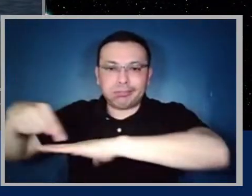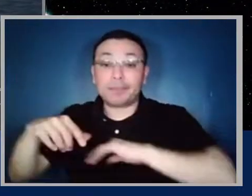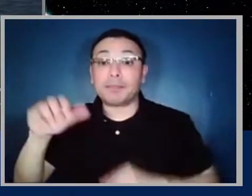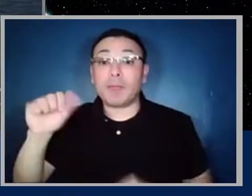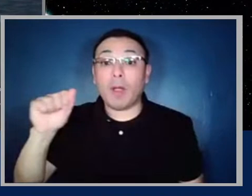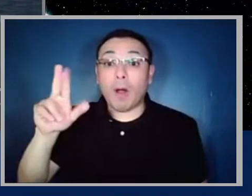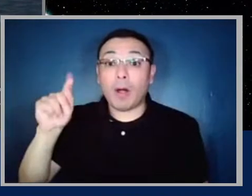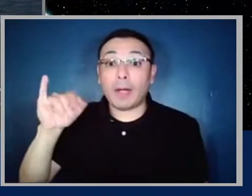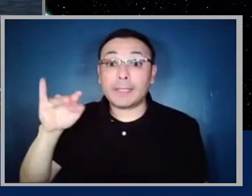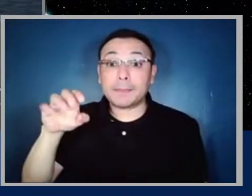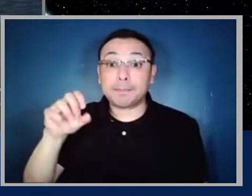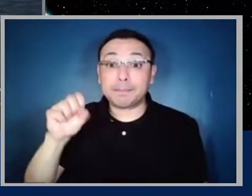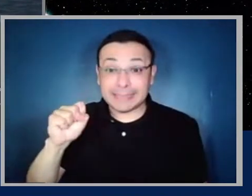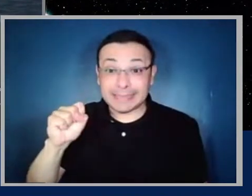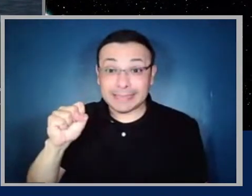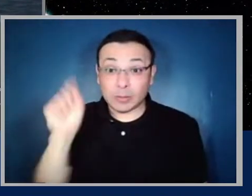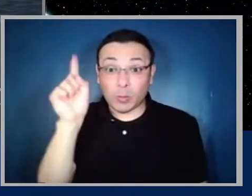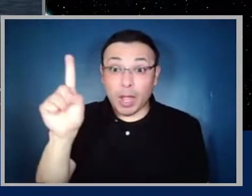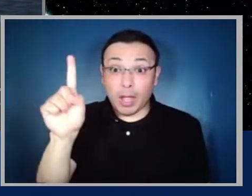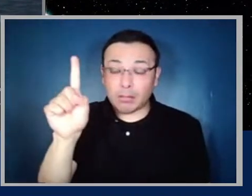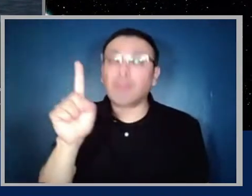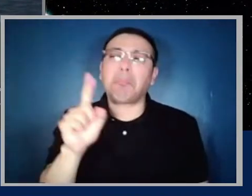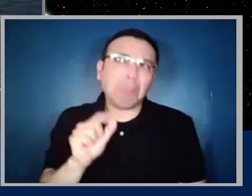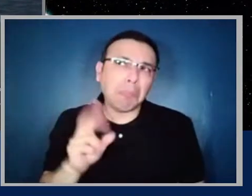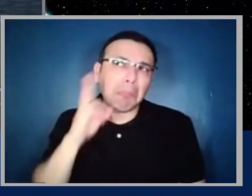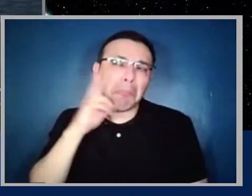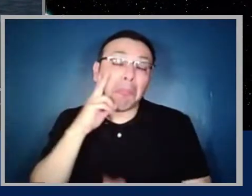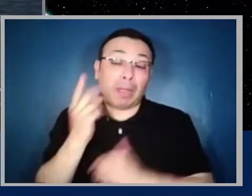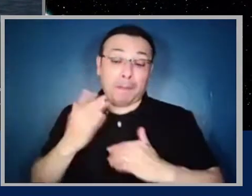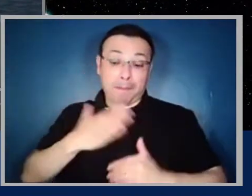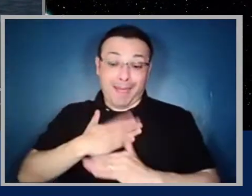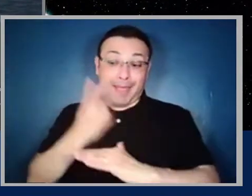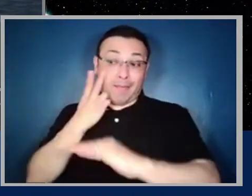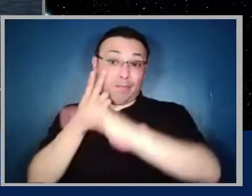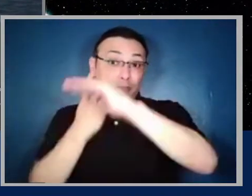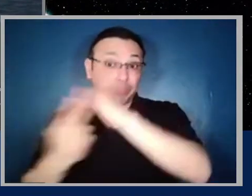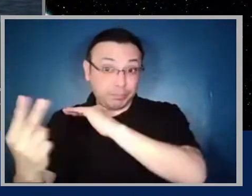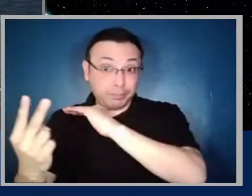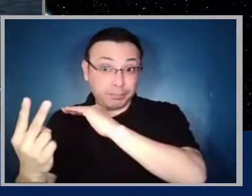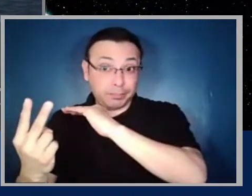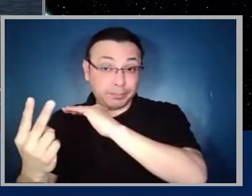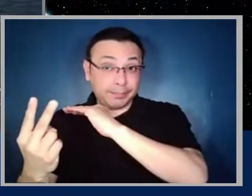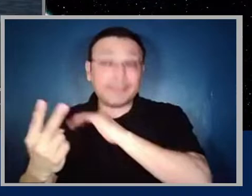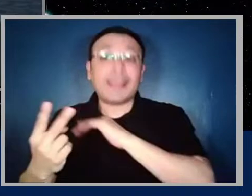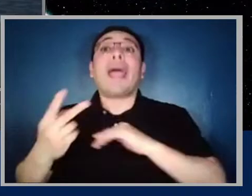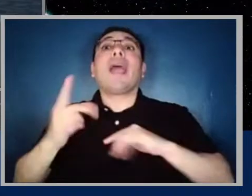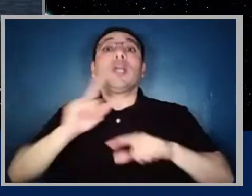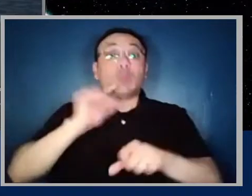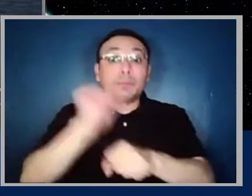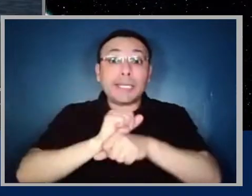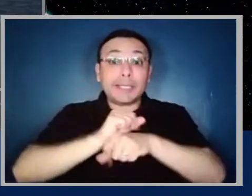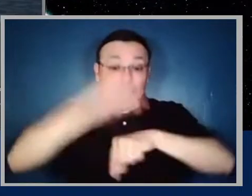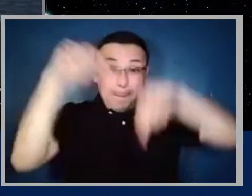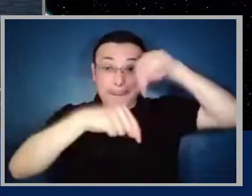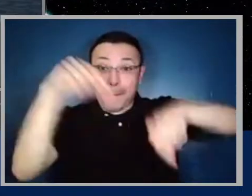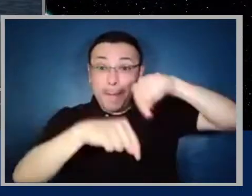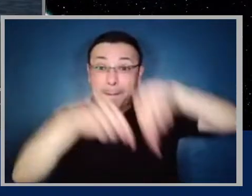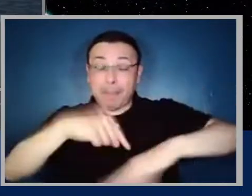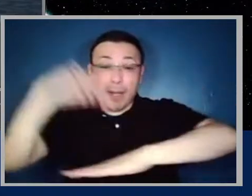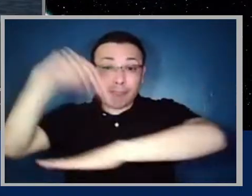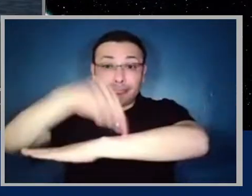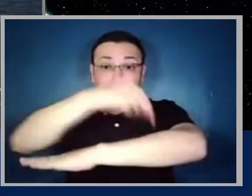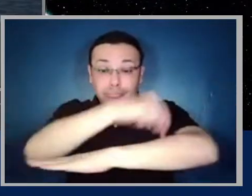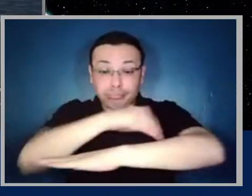how close we projected it to land and where it landed. It just gives more the